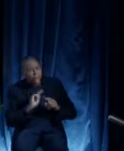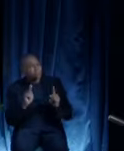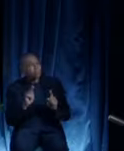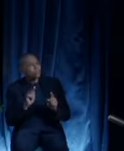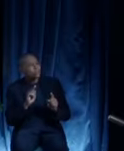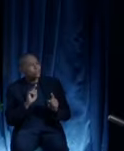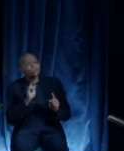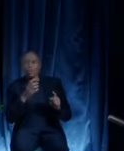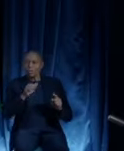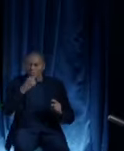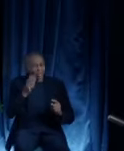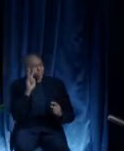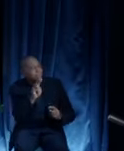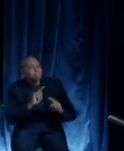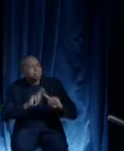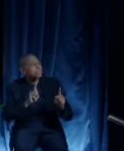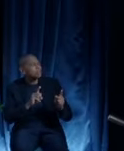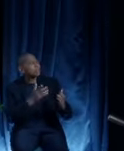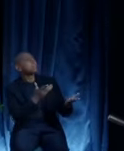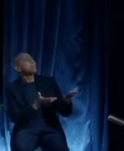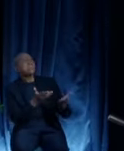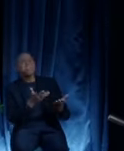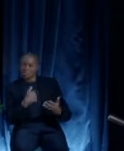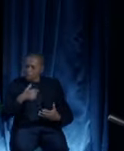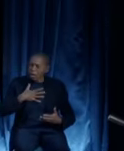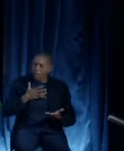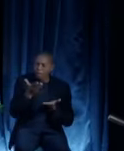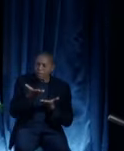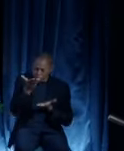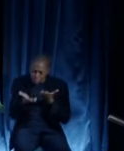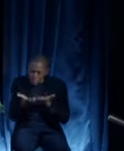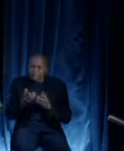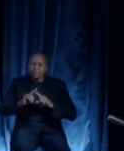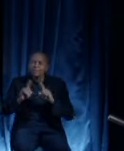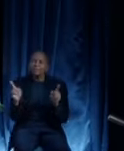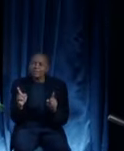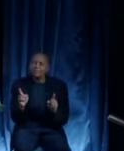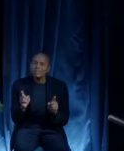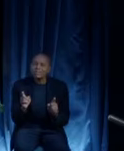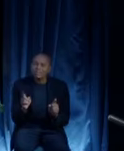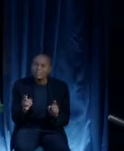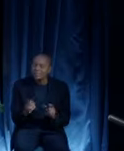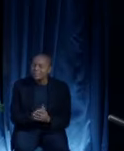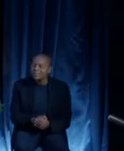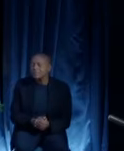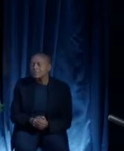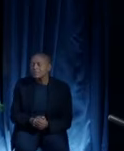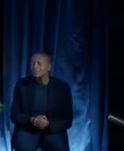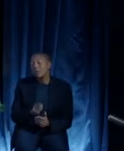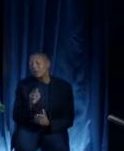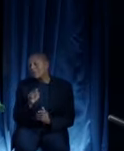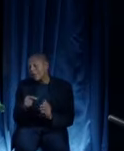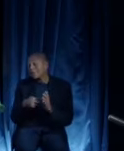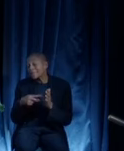cultural differences. You need both, that sort of balance, I think. But that is obviously not the balance that programme is going for.